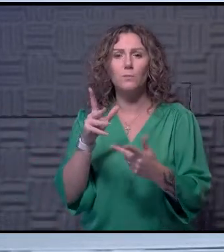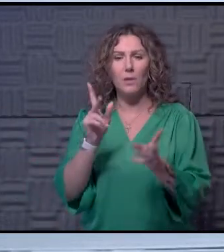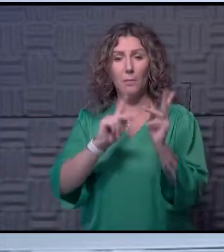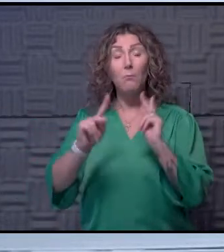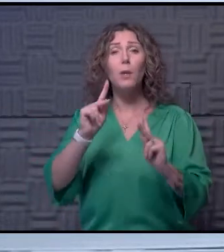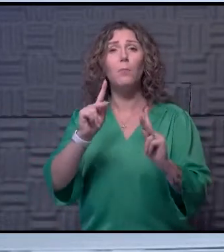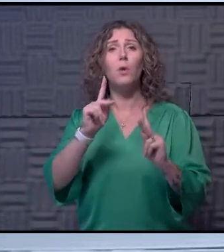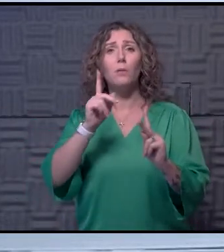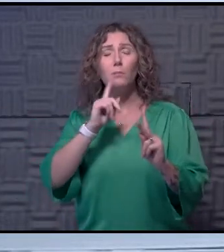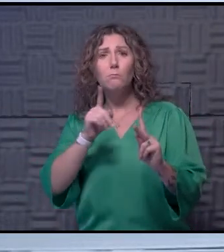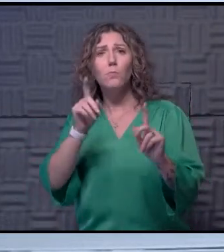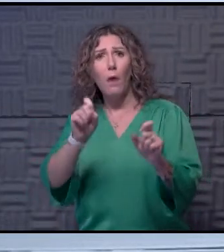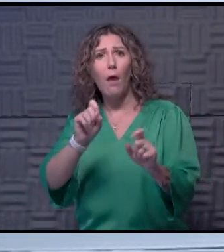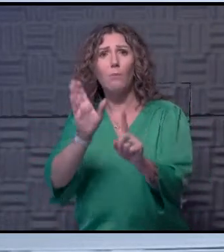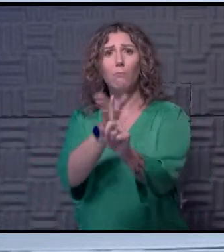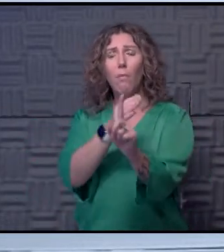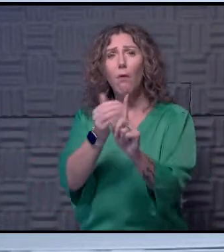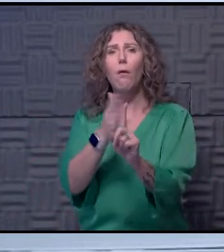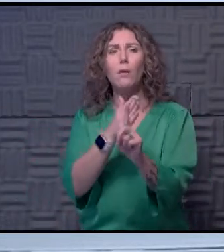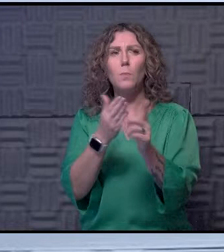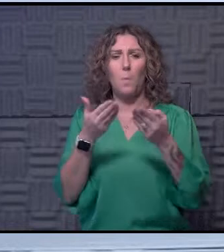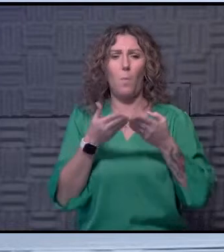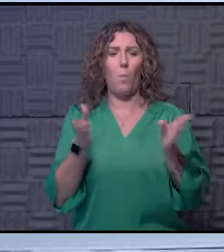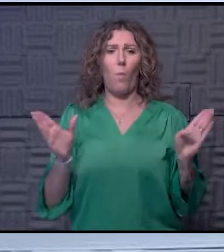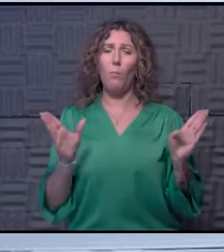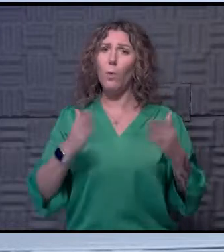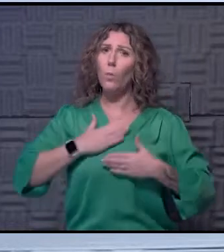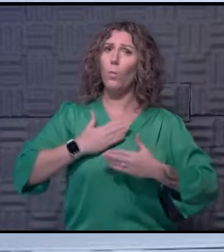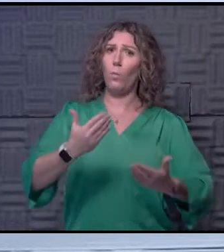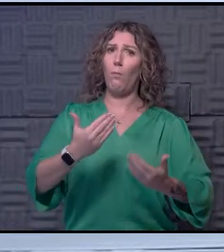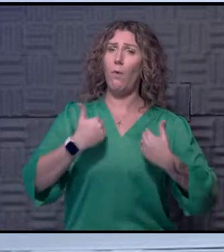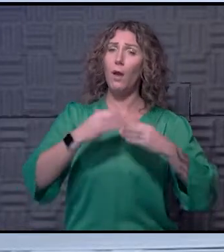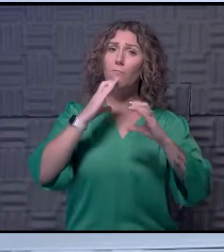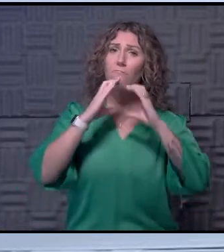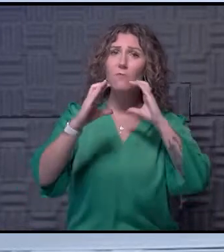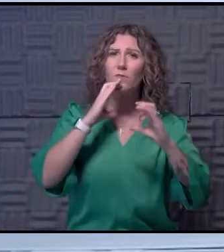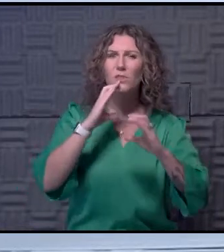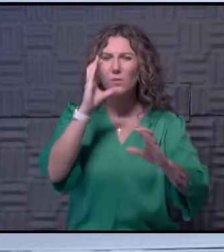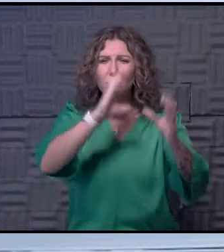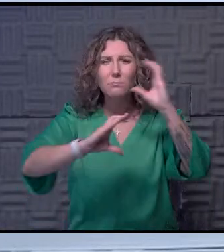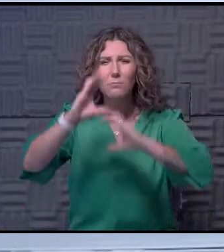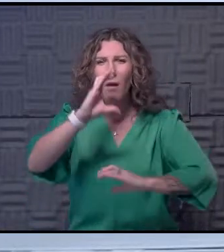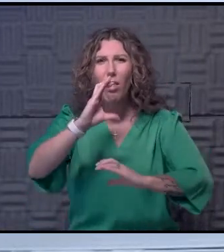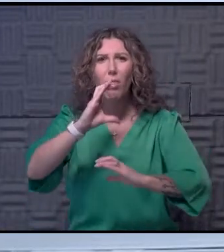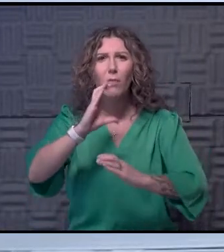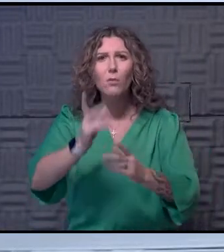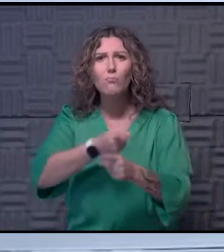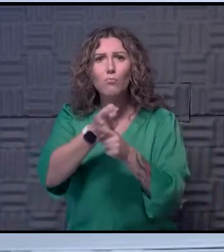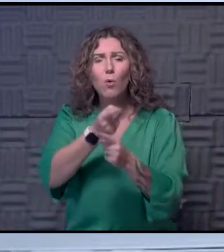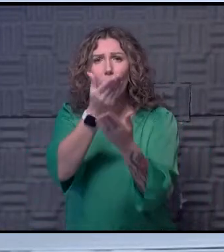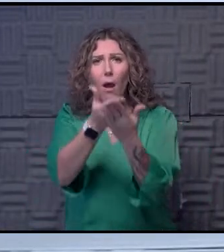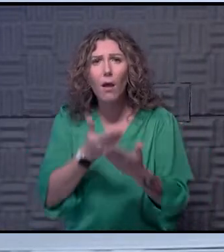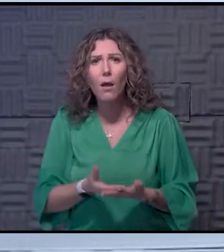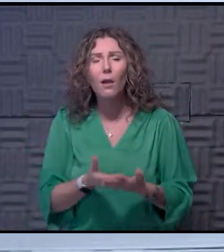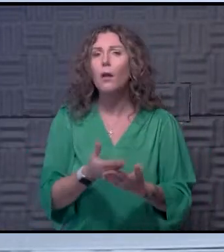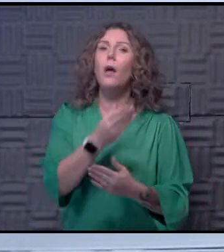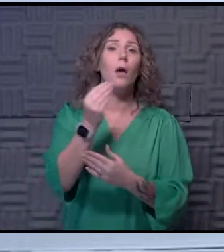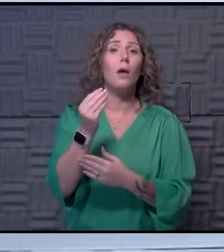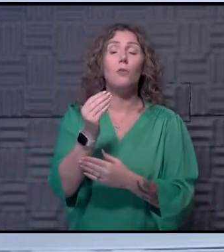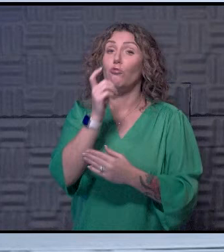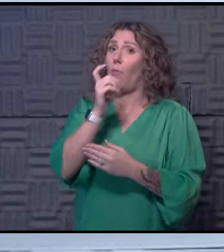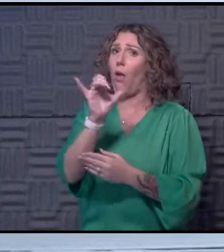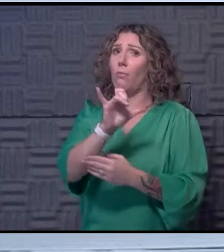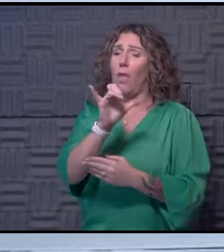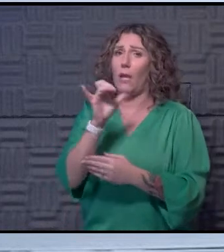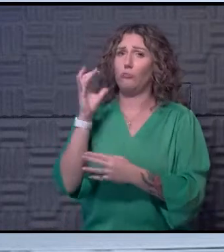rational, persuadable. They're open to having a conversation on the subject. They're looking for the right evidence. And these people are not like traditional